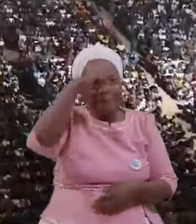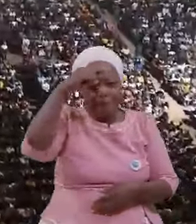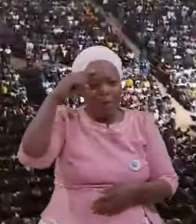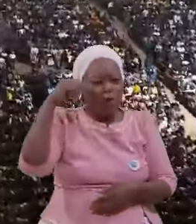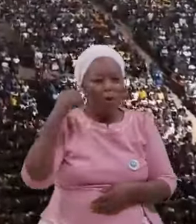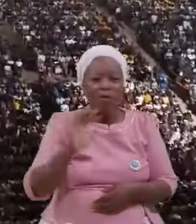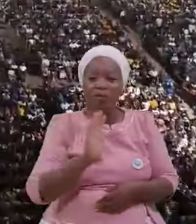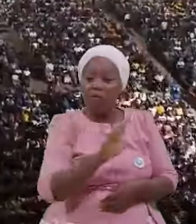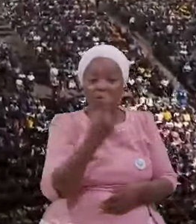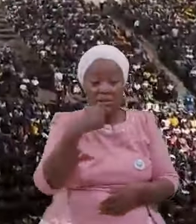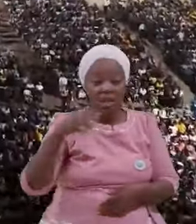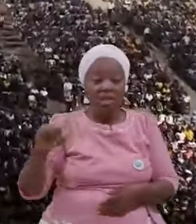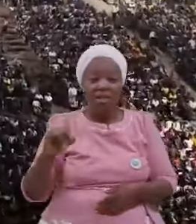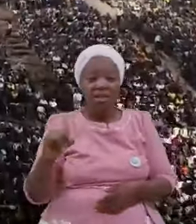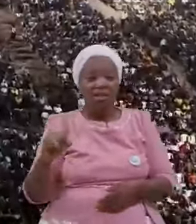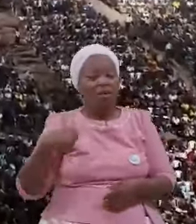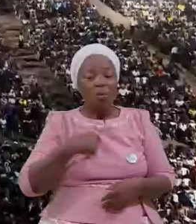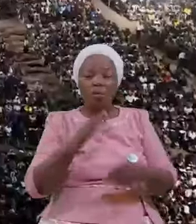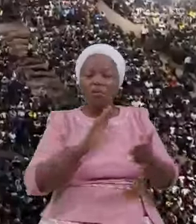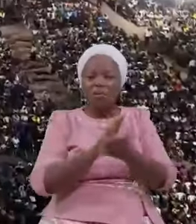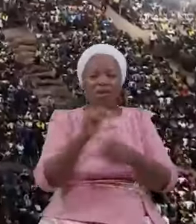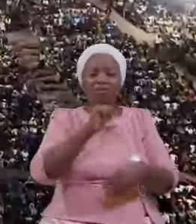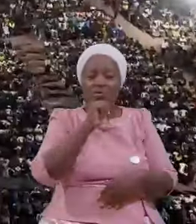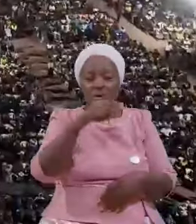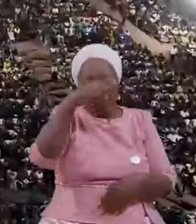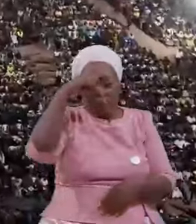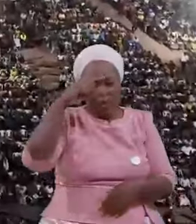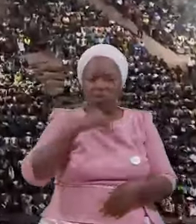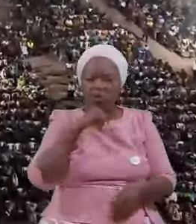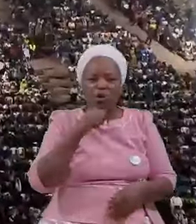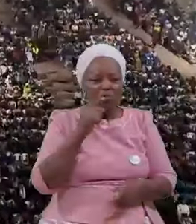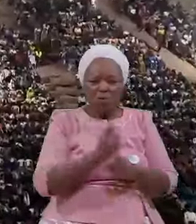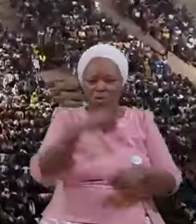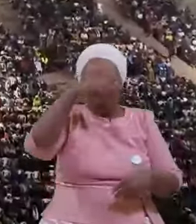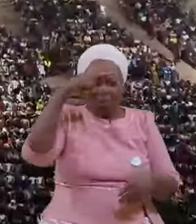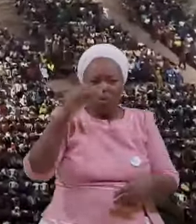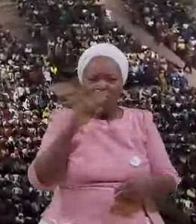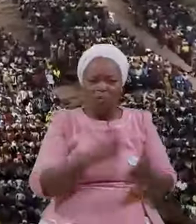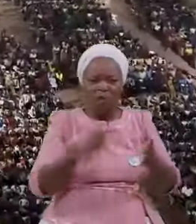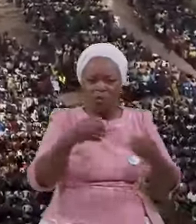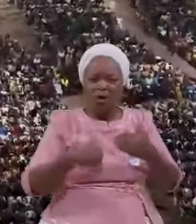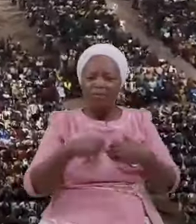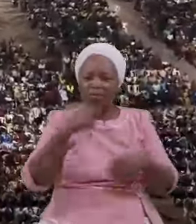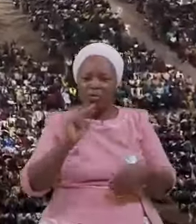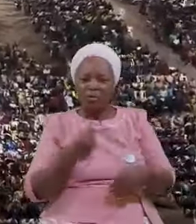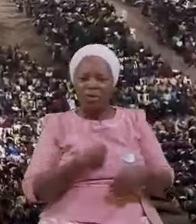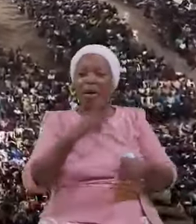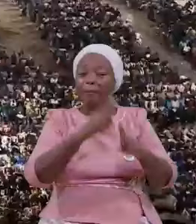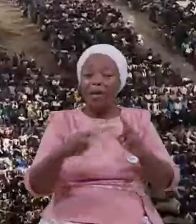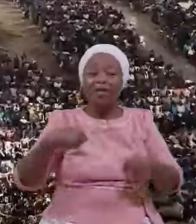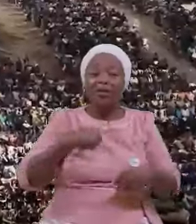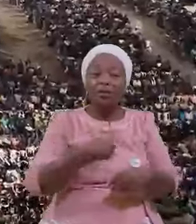saying. We believe, not just because of what you have said, for we have